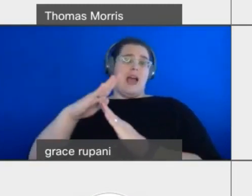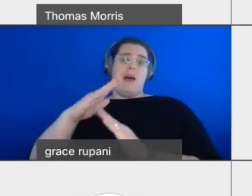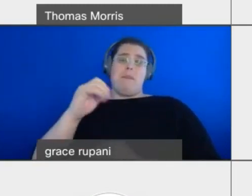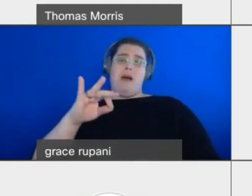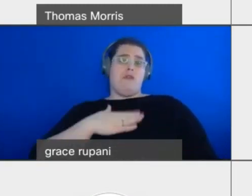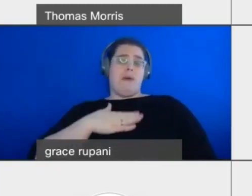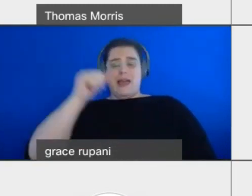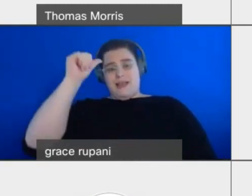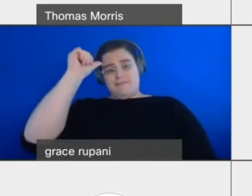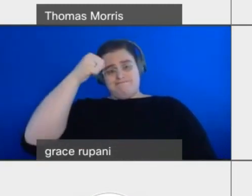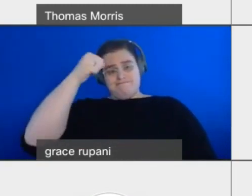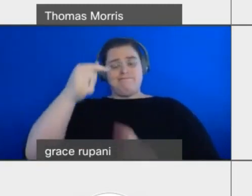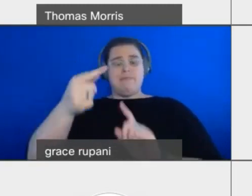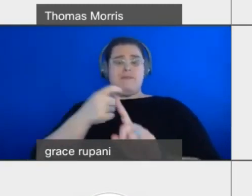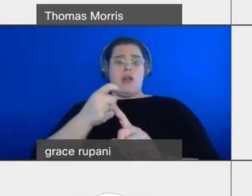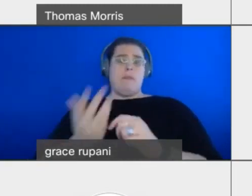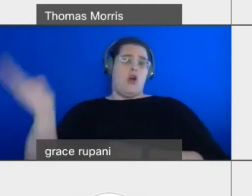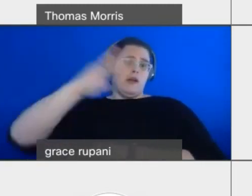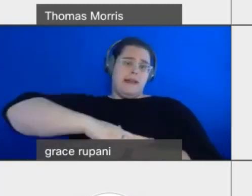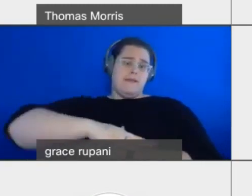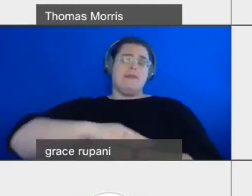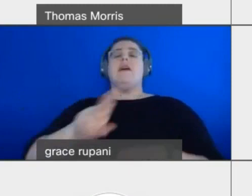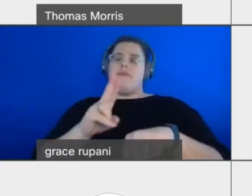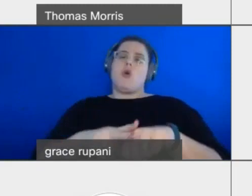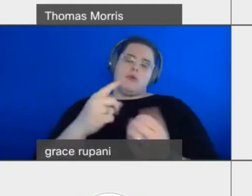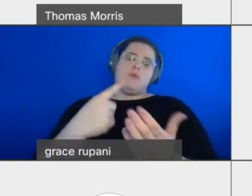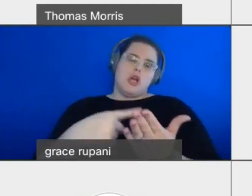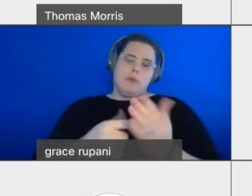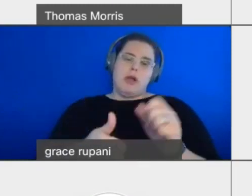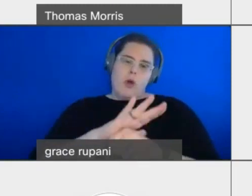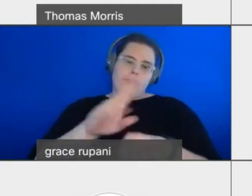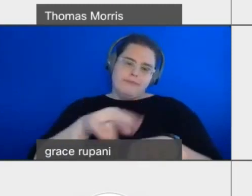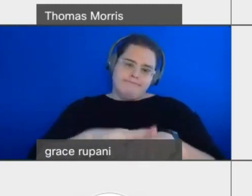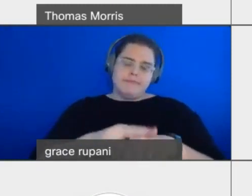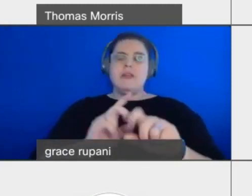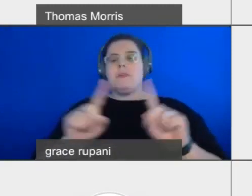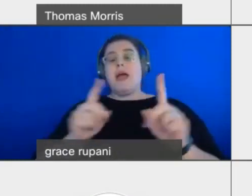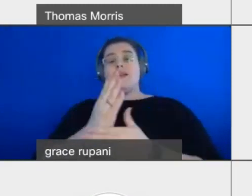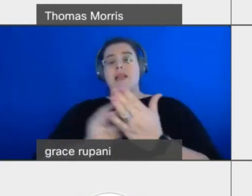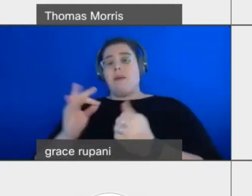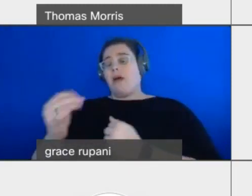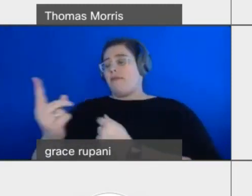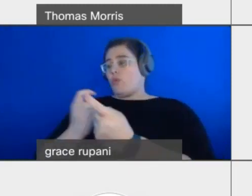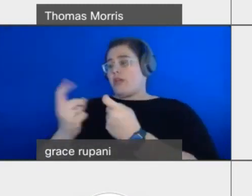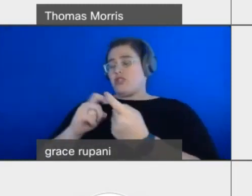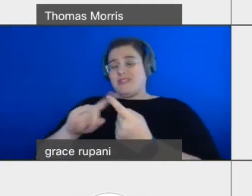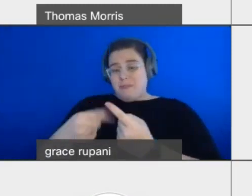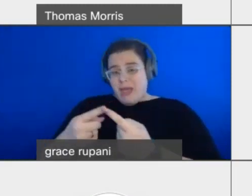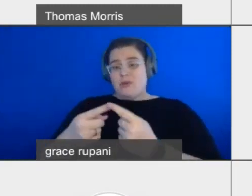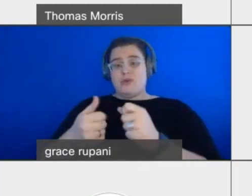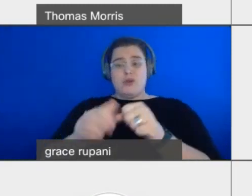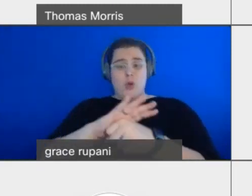whole day. Of course, we talked about COVID, but I think that some of the questions then were sort of